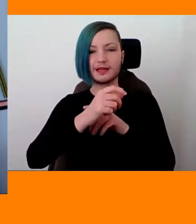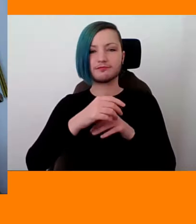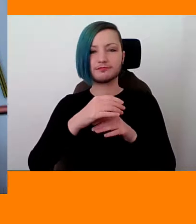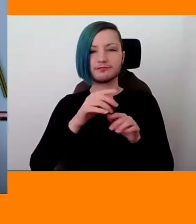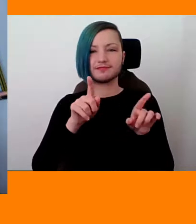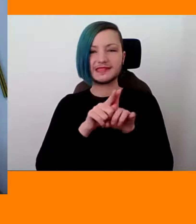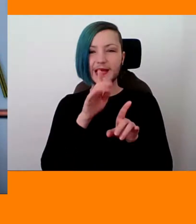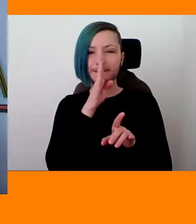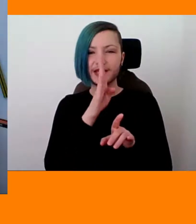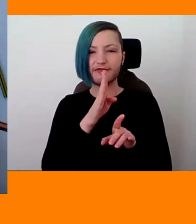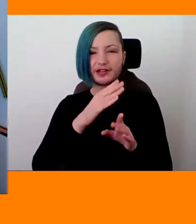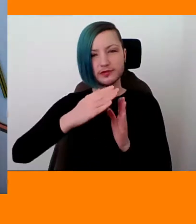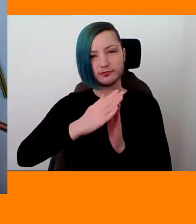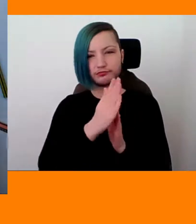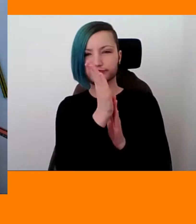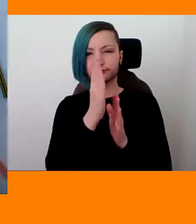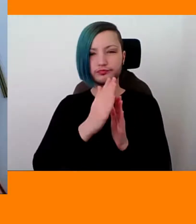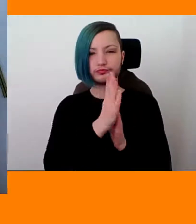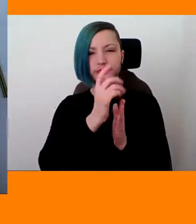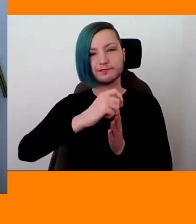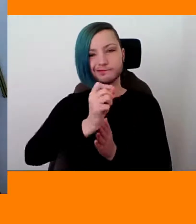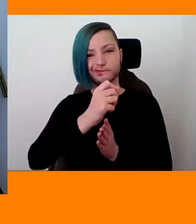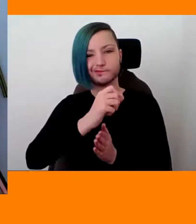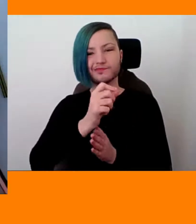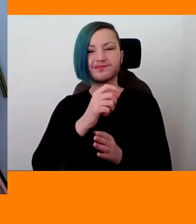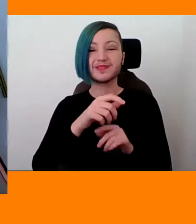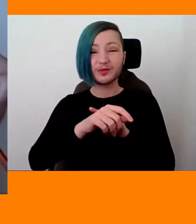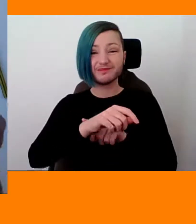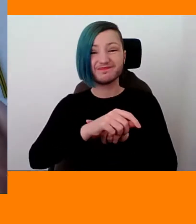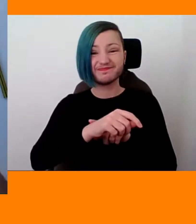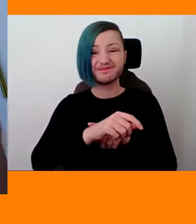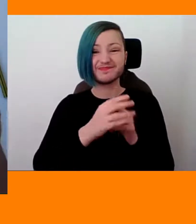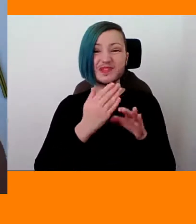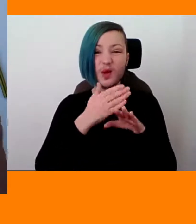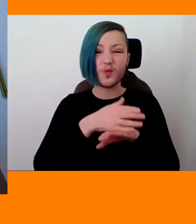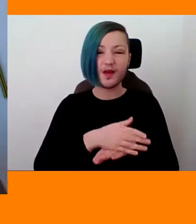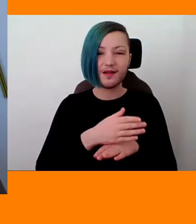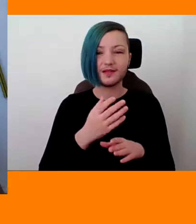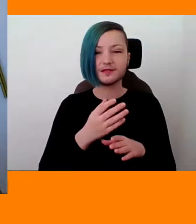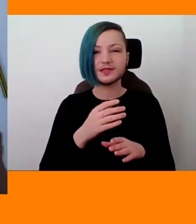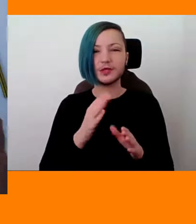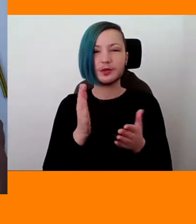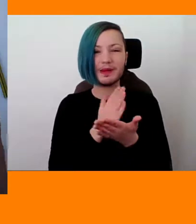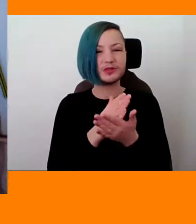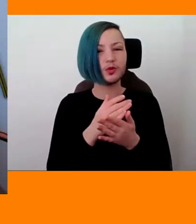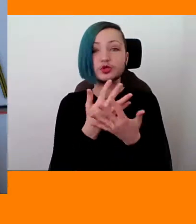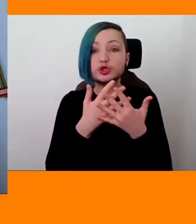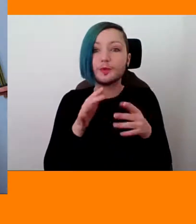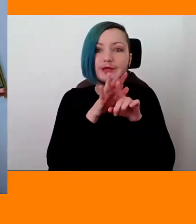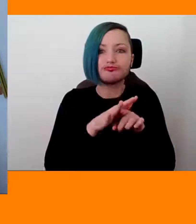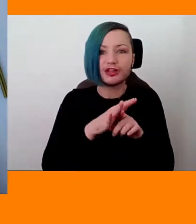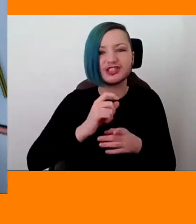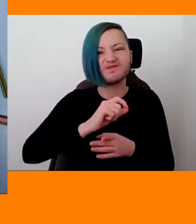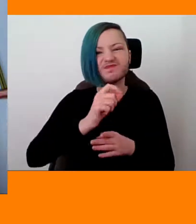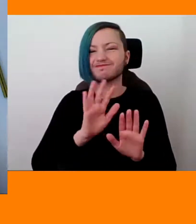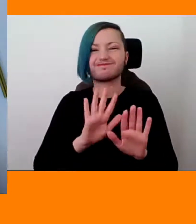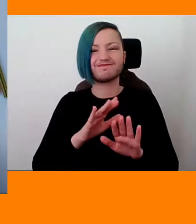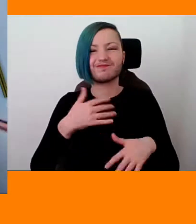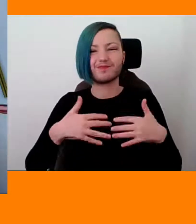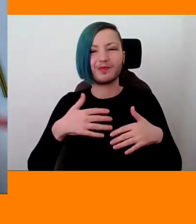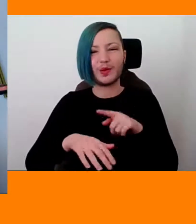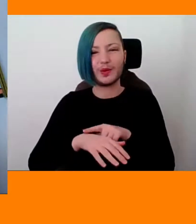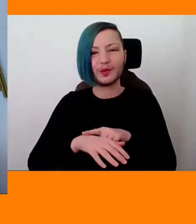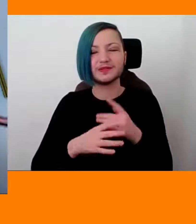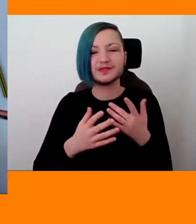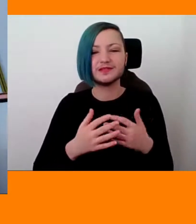go. This can take a bit of a toll on your wrist, so maybe don't press down too hard all of the time.